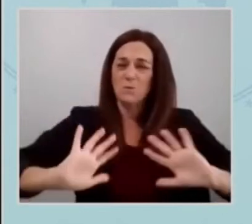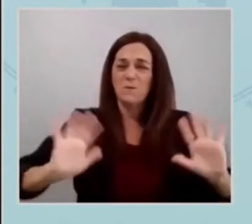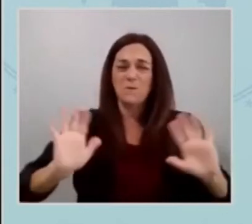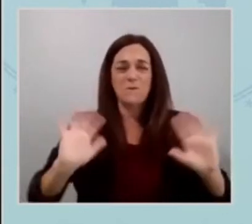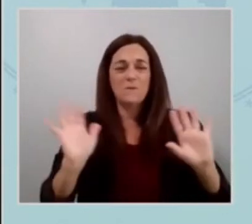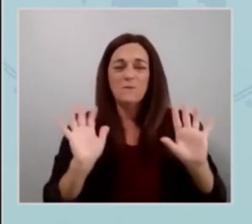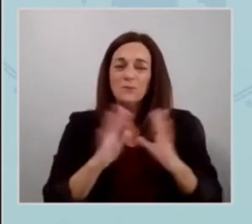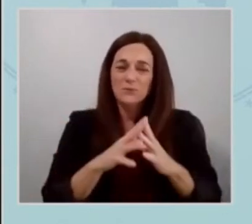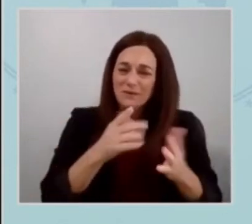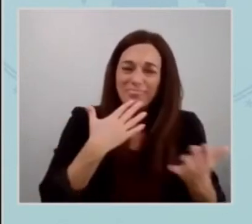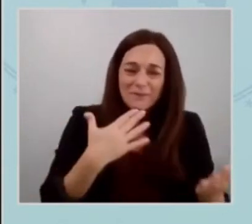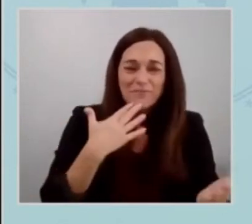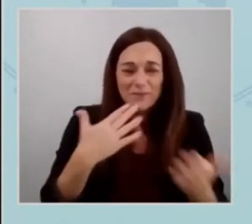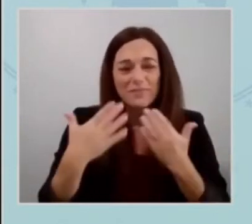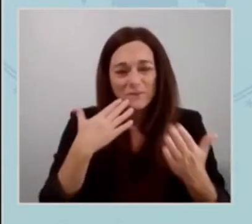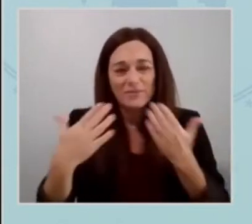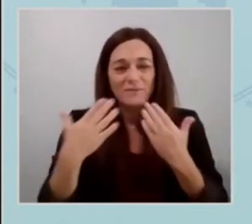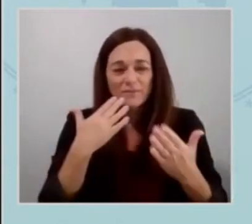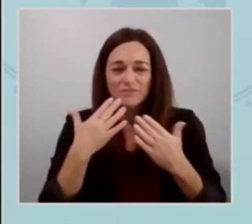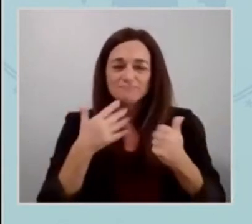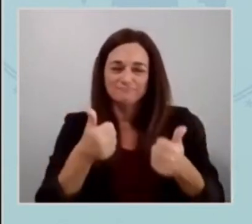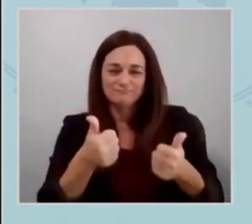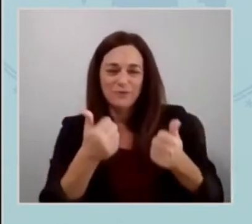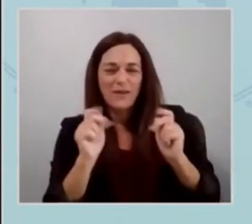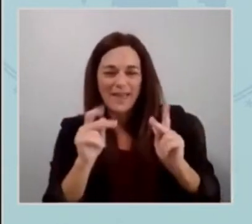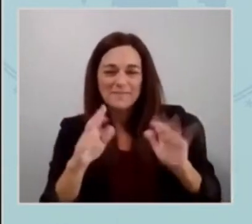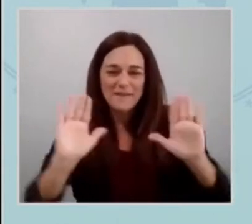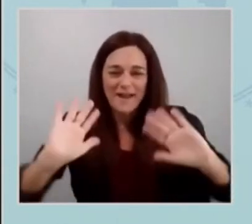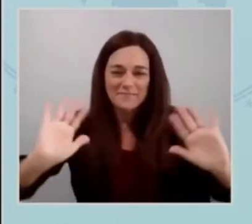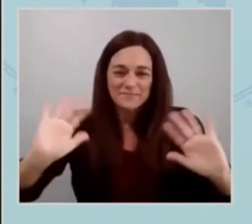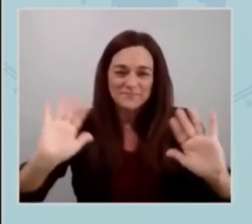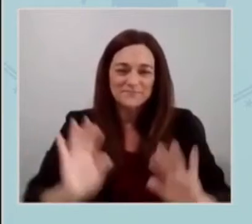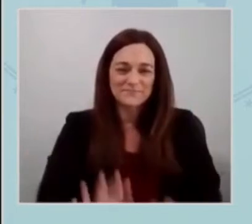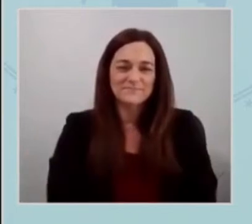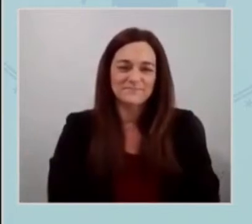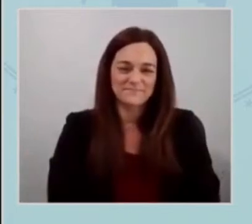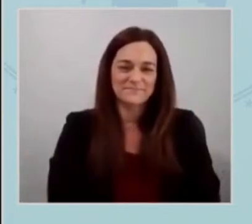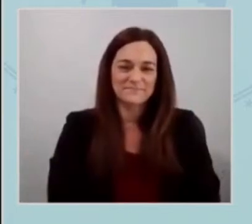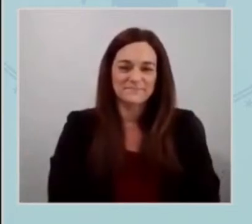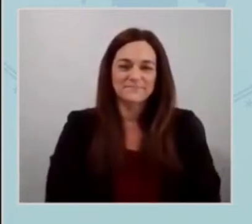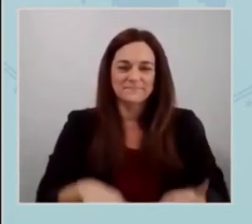the opportunity. No, you. Thank you. Thank you